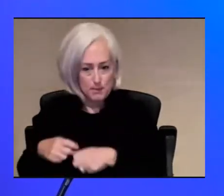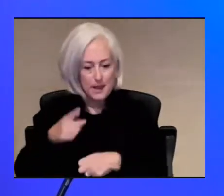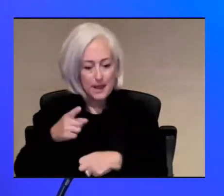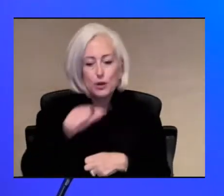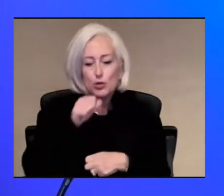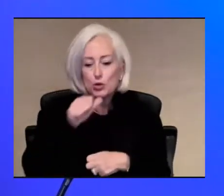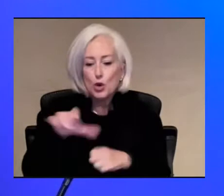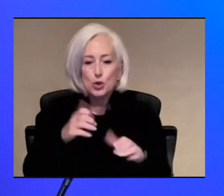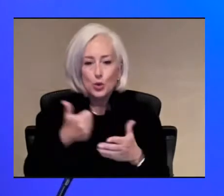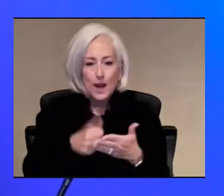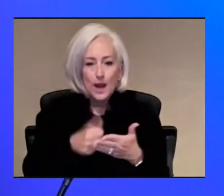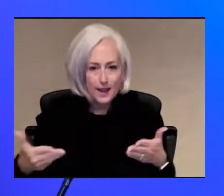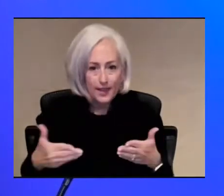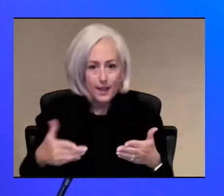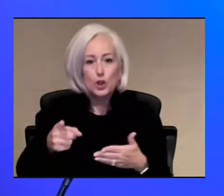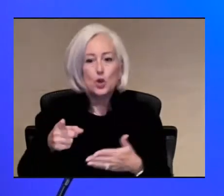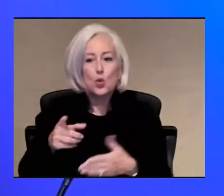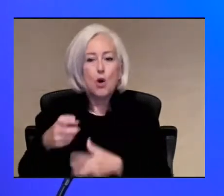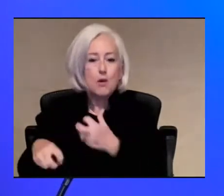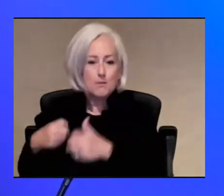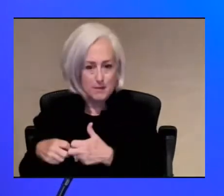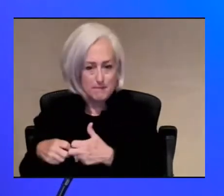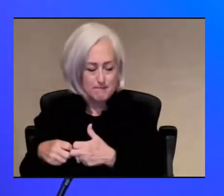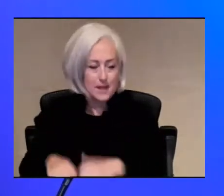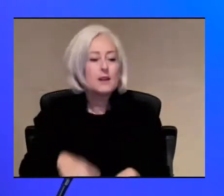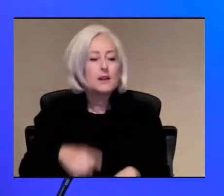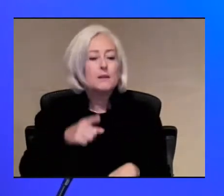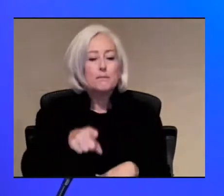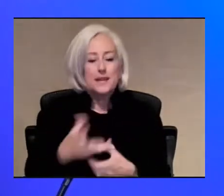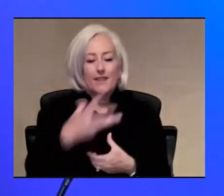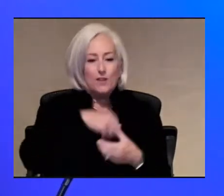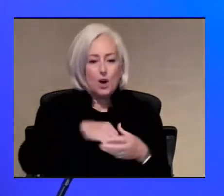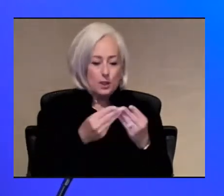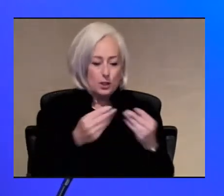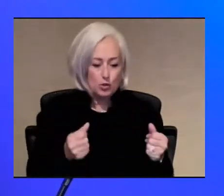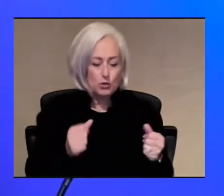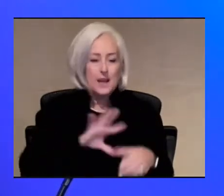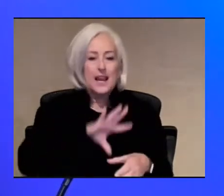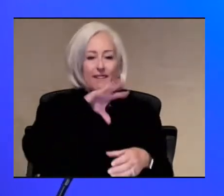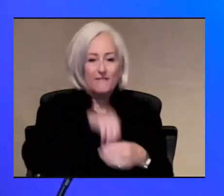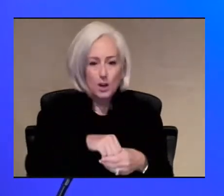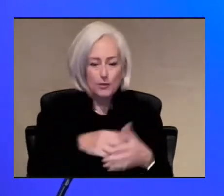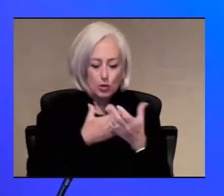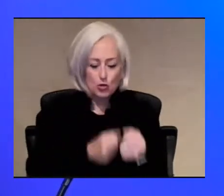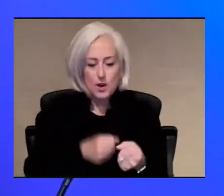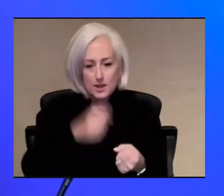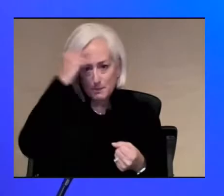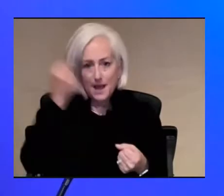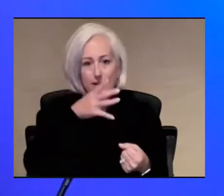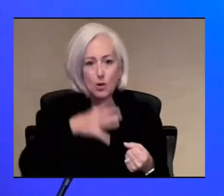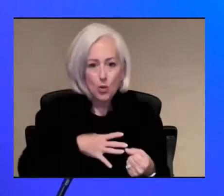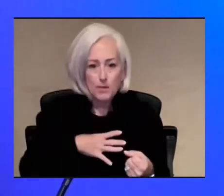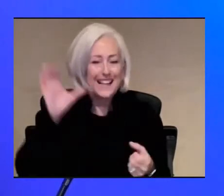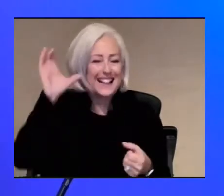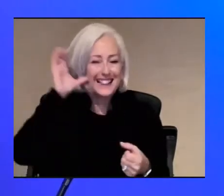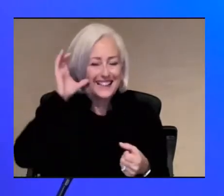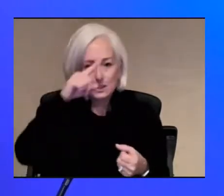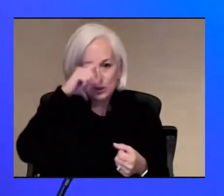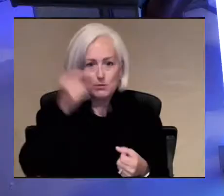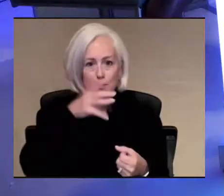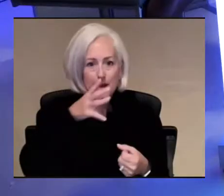part of the problem. So become a part of the solution and get involved. Trust Black women, listen to Black women, and hear Black